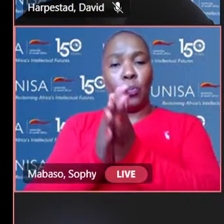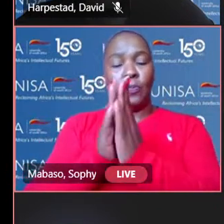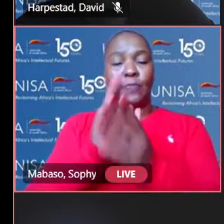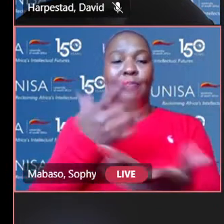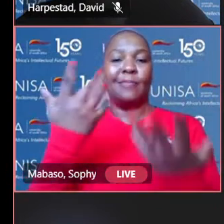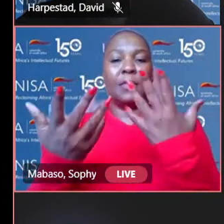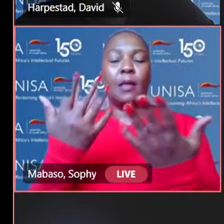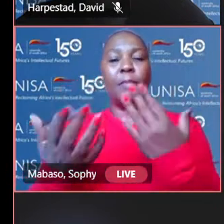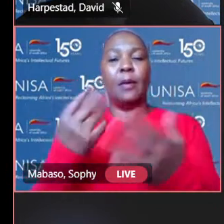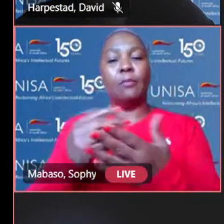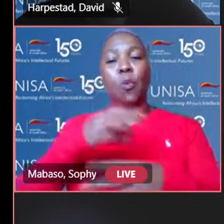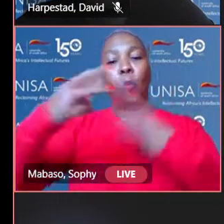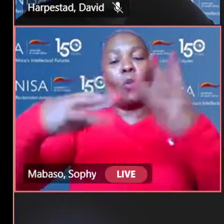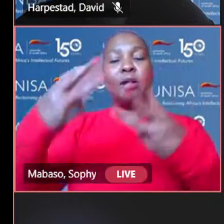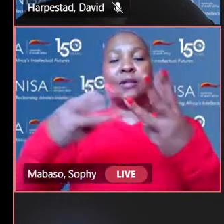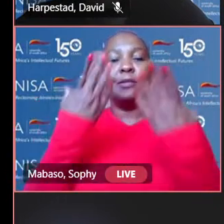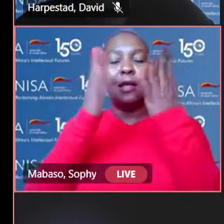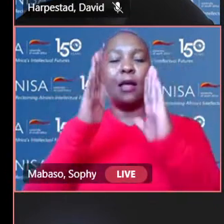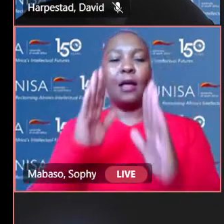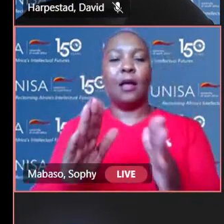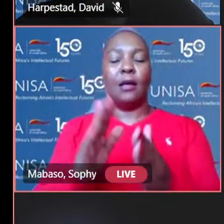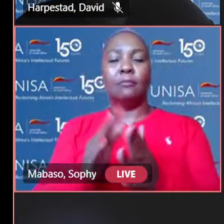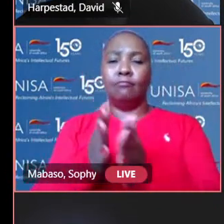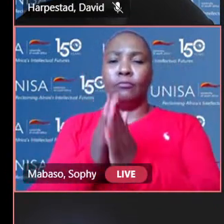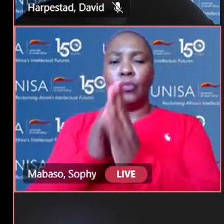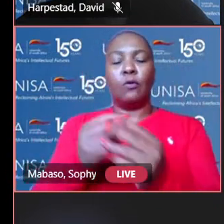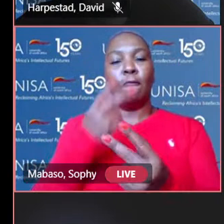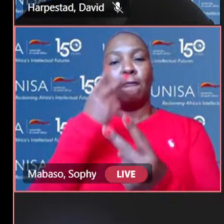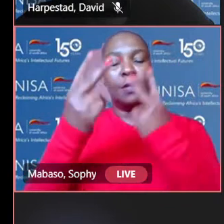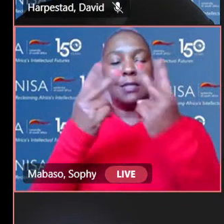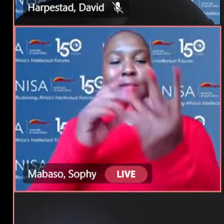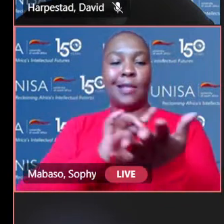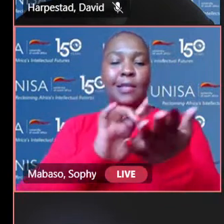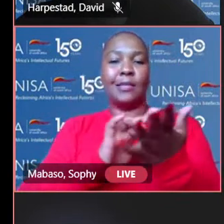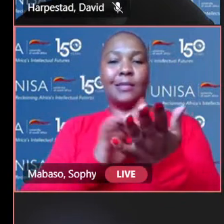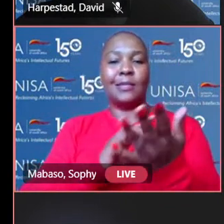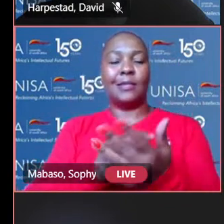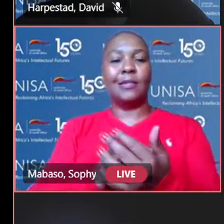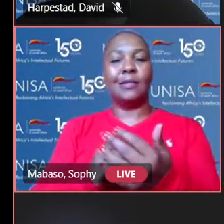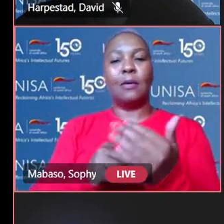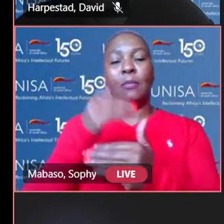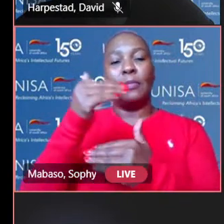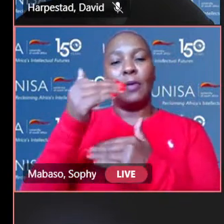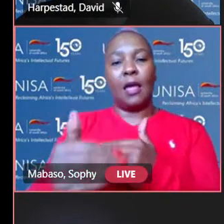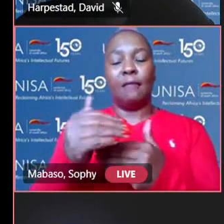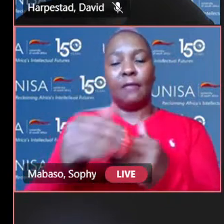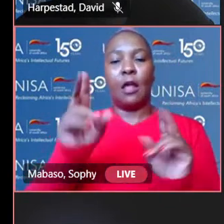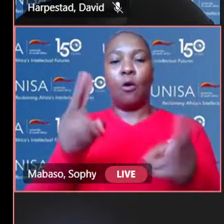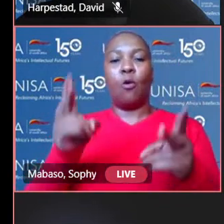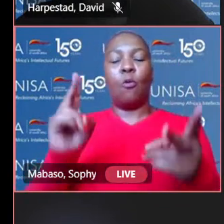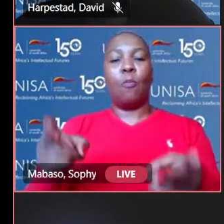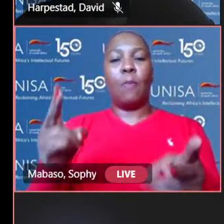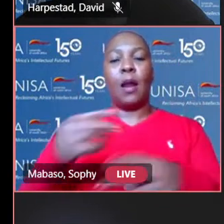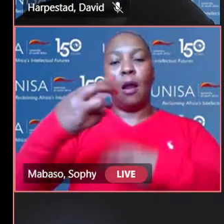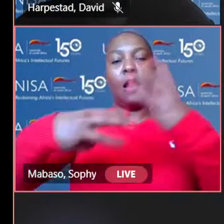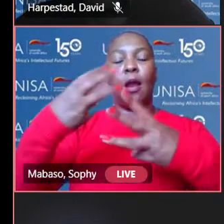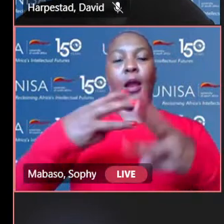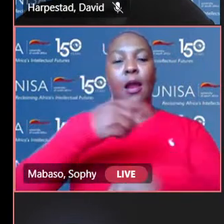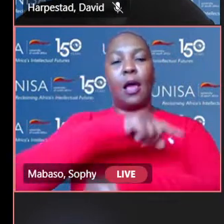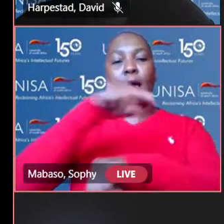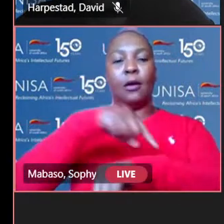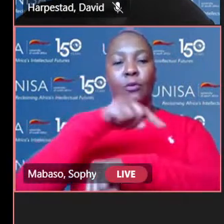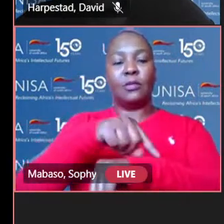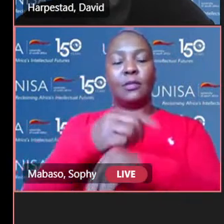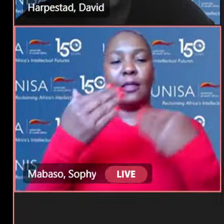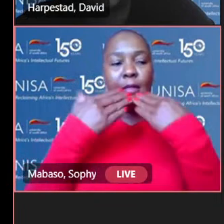you are a working student, you can make a request to visit the center after their normal working hours. Thank you very